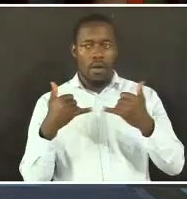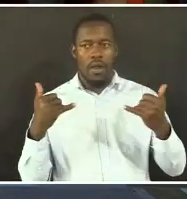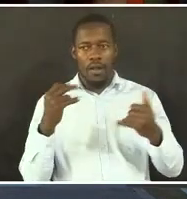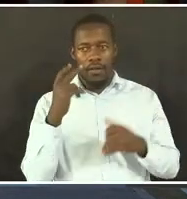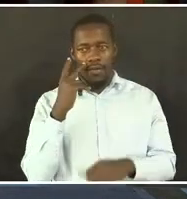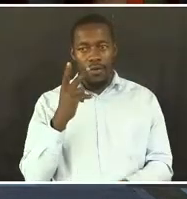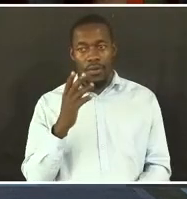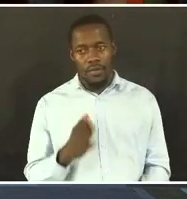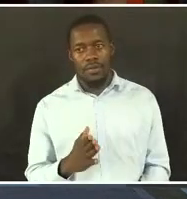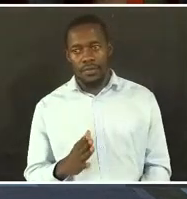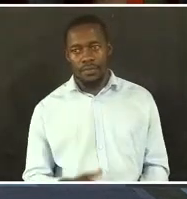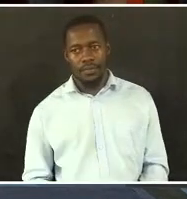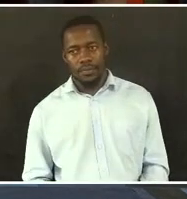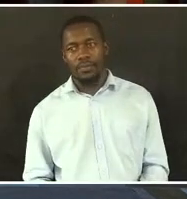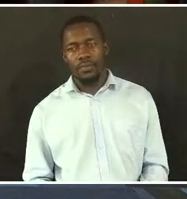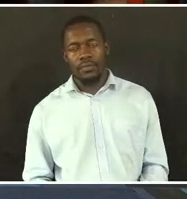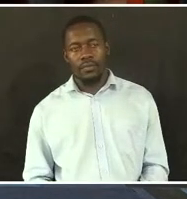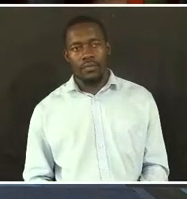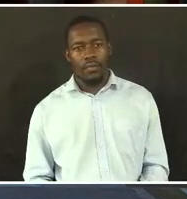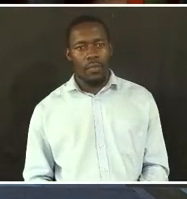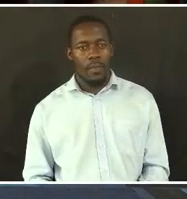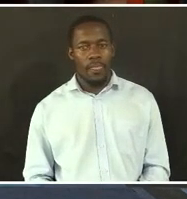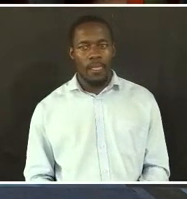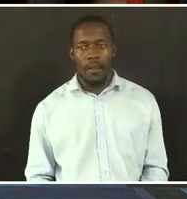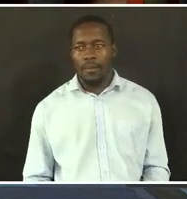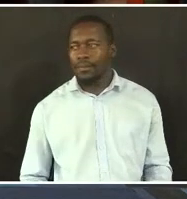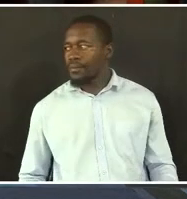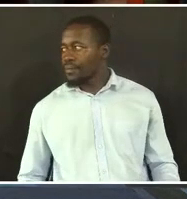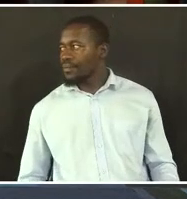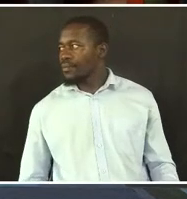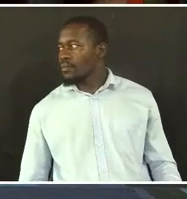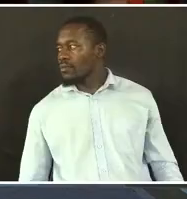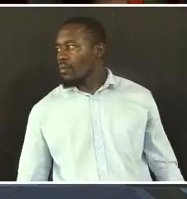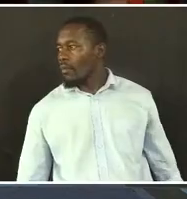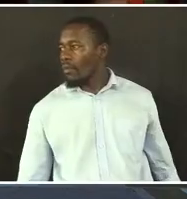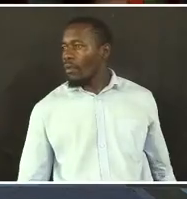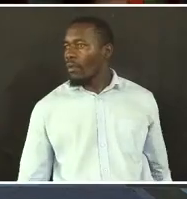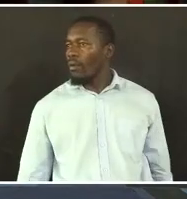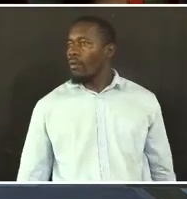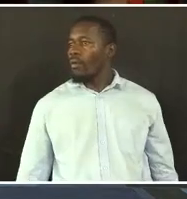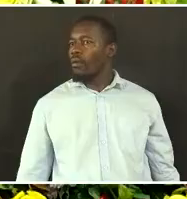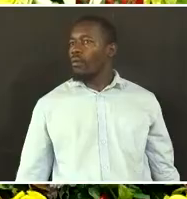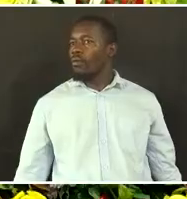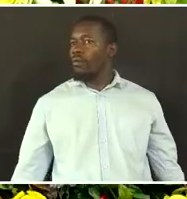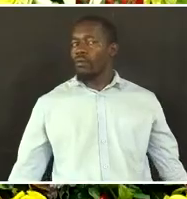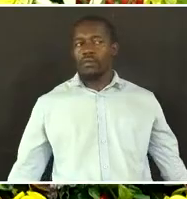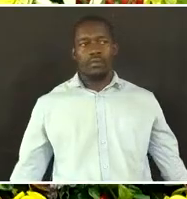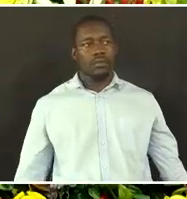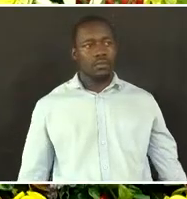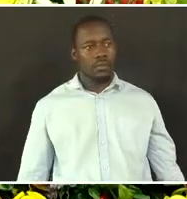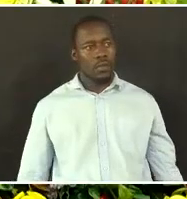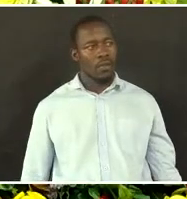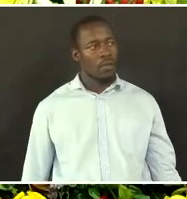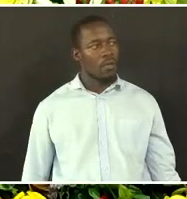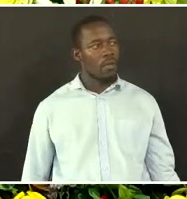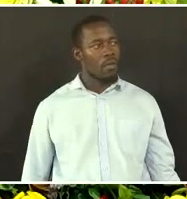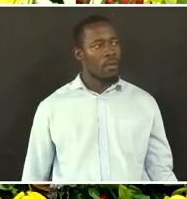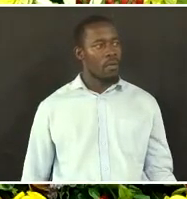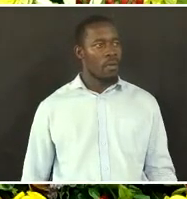Some of them are following and appreciating the program, like Samuel Akiri,